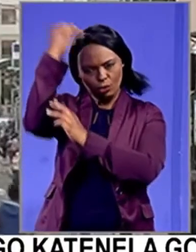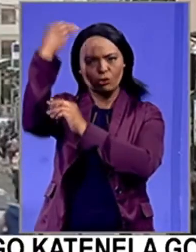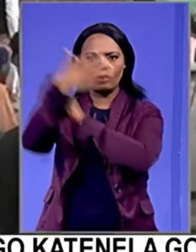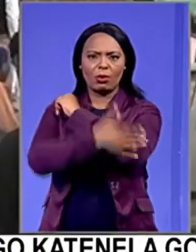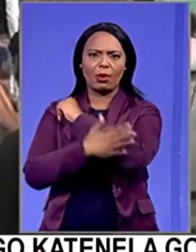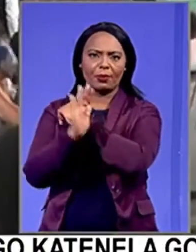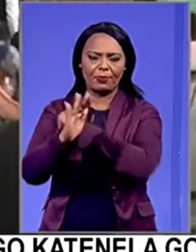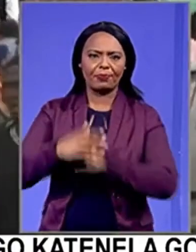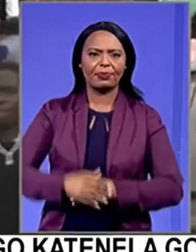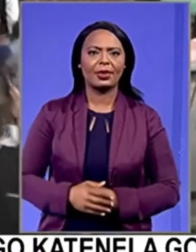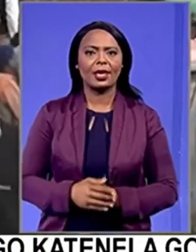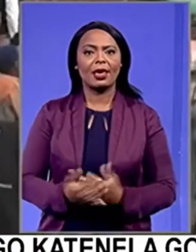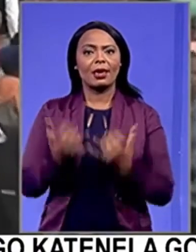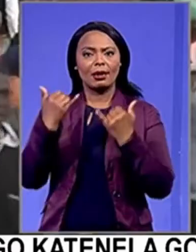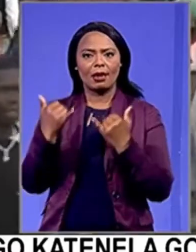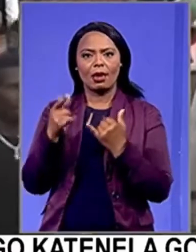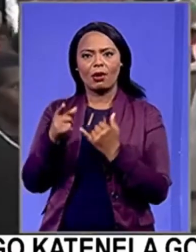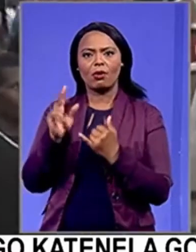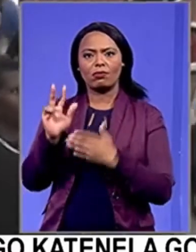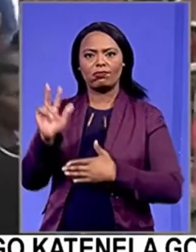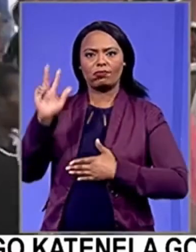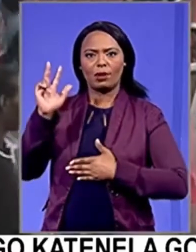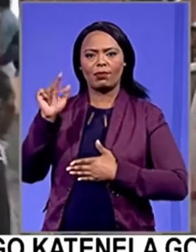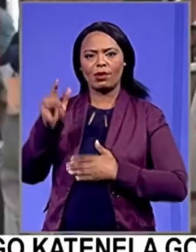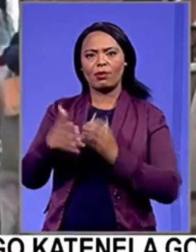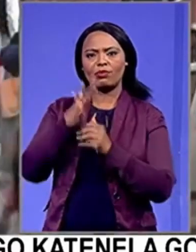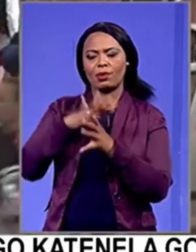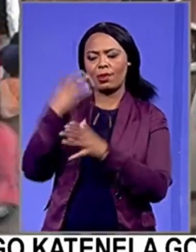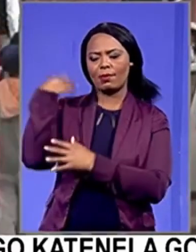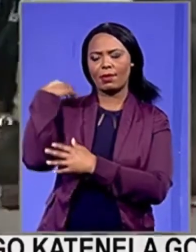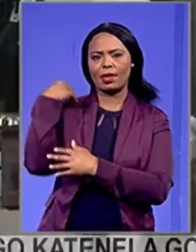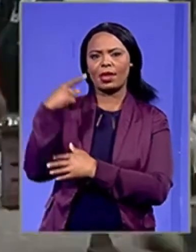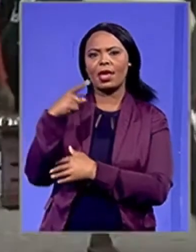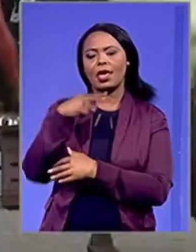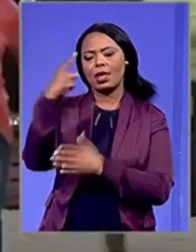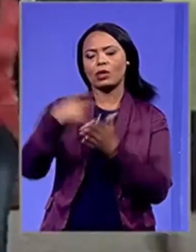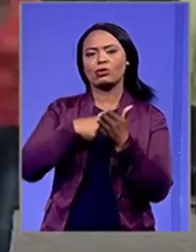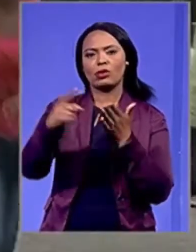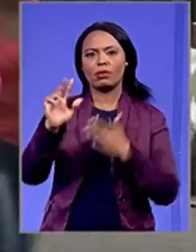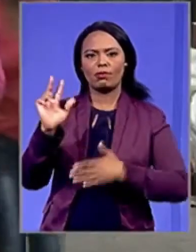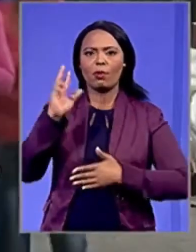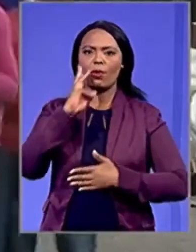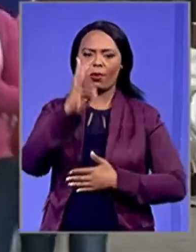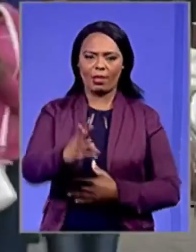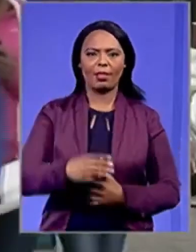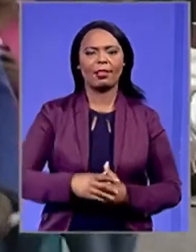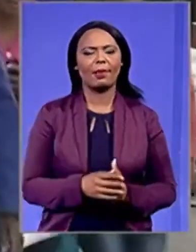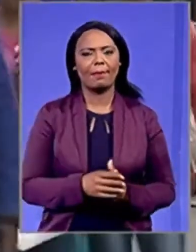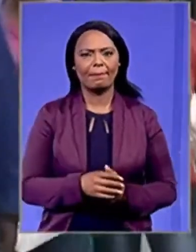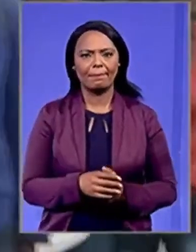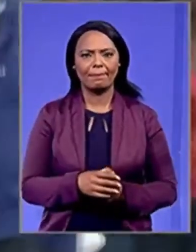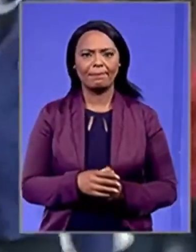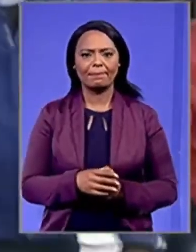tonakgolo e ntjha ya Lesotho e tla hlomamiswa bekeng e tlang. Sophie Mkwena, SABC News, Johannesburg.